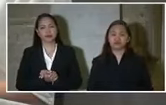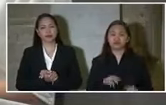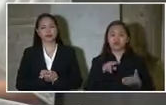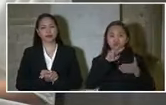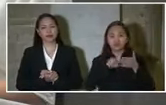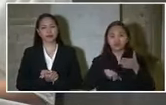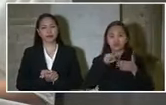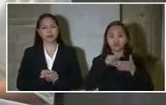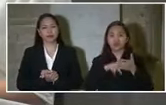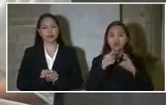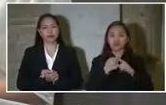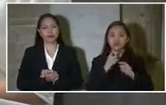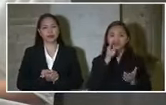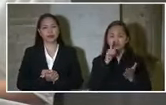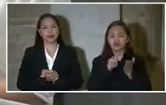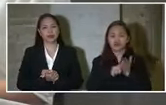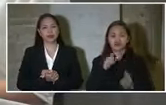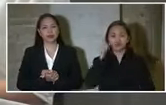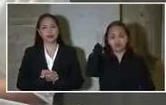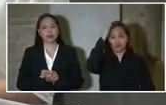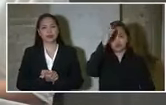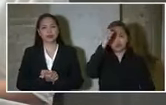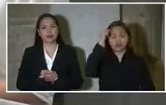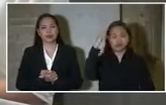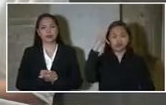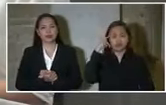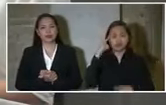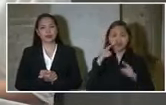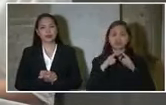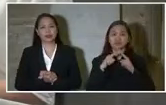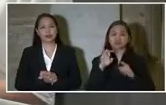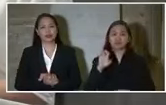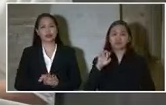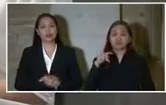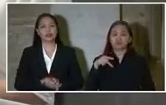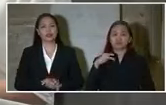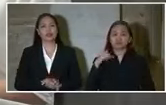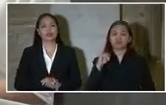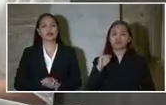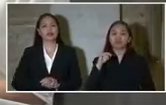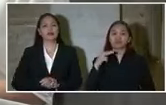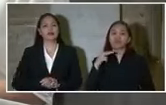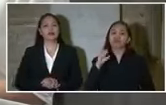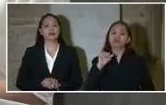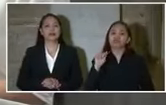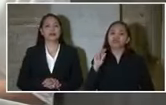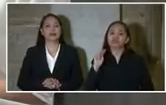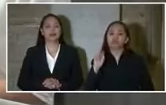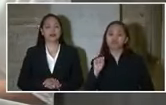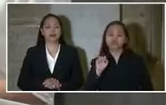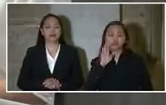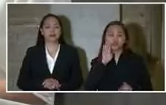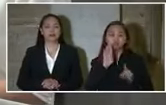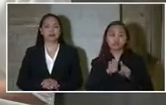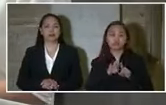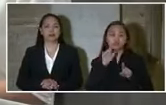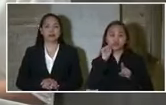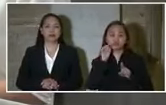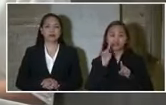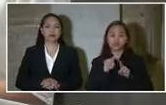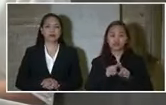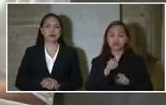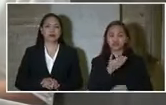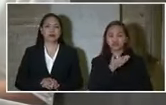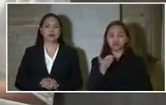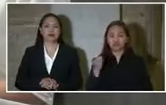A reading from the letter of Saint Paul to the Ephesians. Brothers and sisters, you